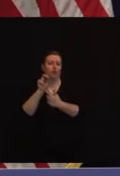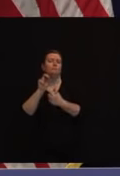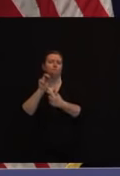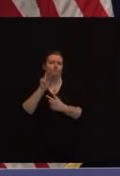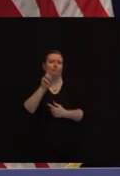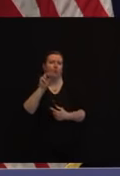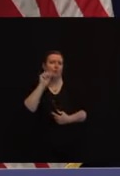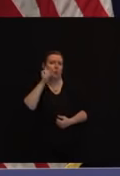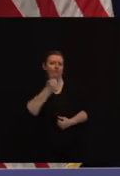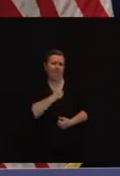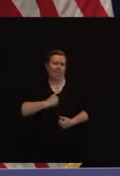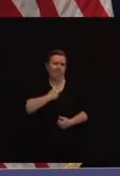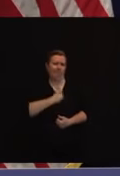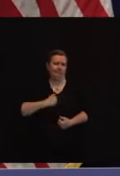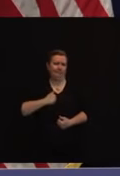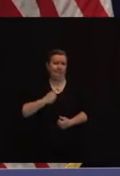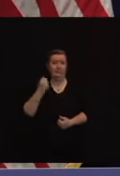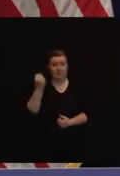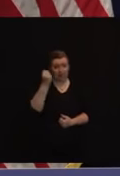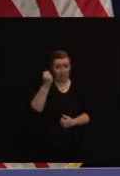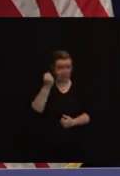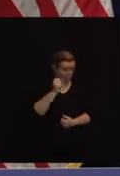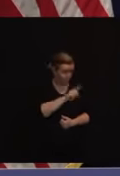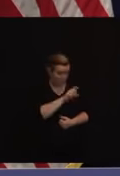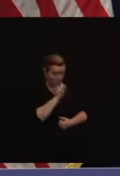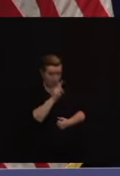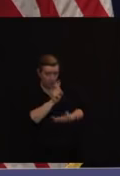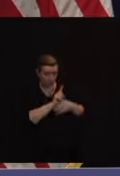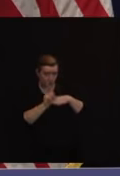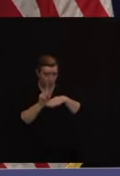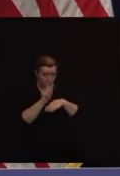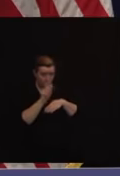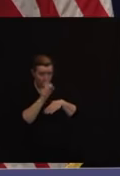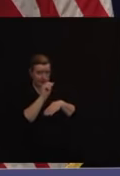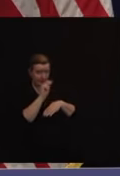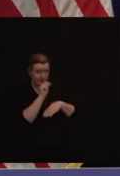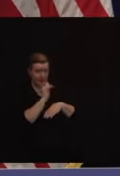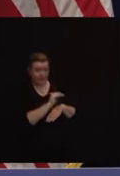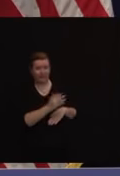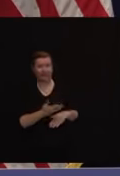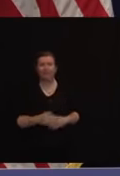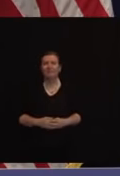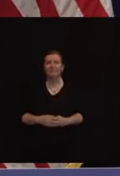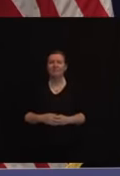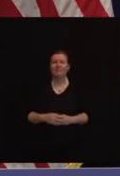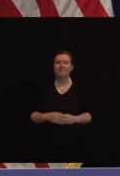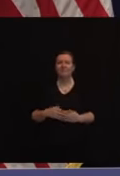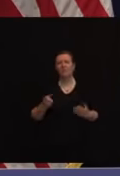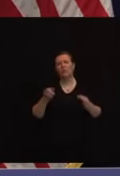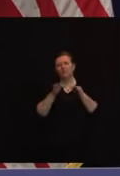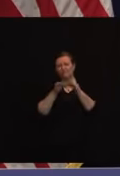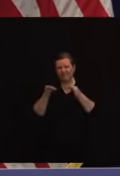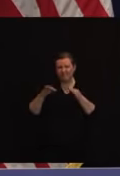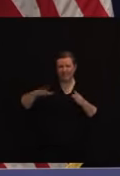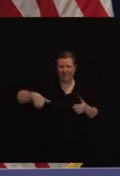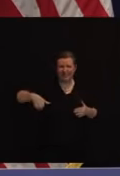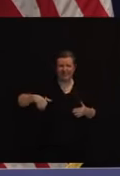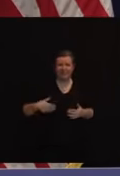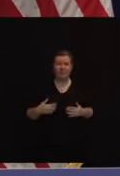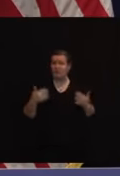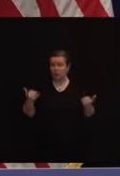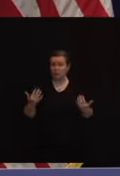Apologies. Tomorrow, 2:30. Saturday is at 1 o'clock. We started late today. We're going to start questions. I'd ask you to keep it pretty short today, folks, if you